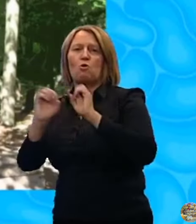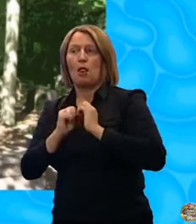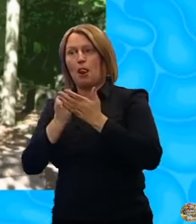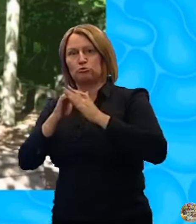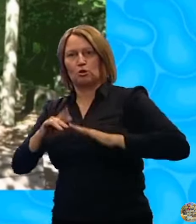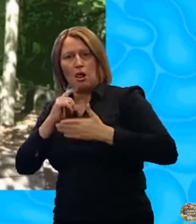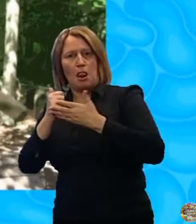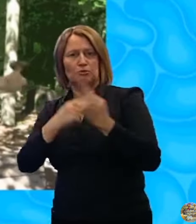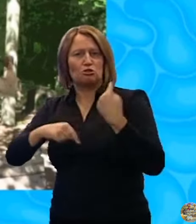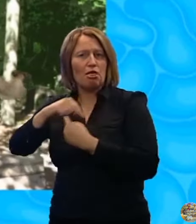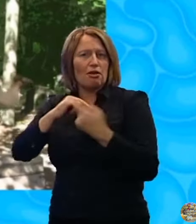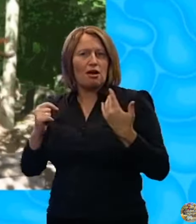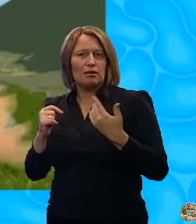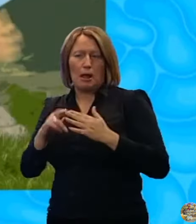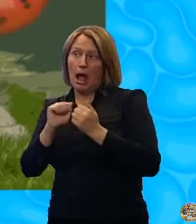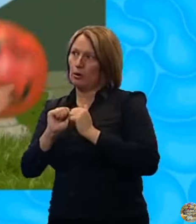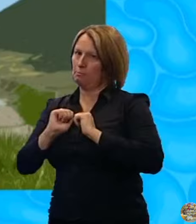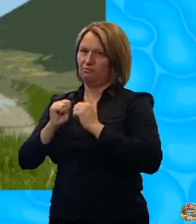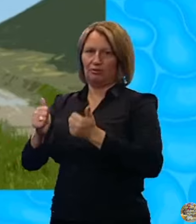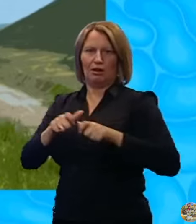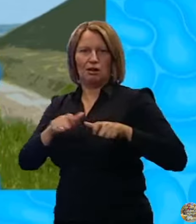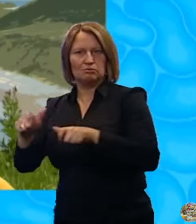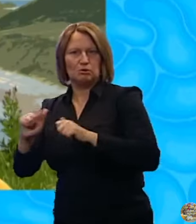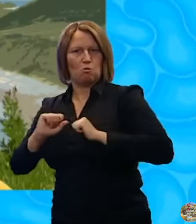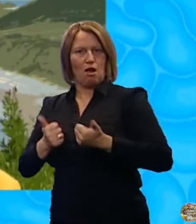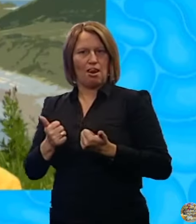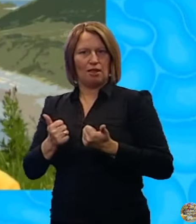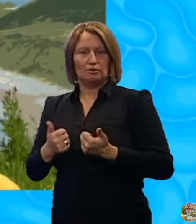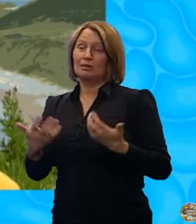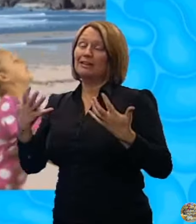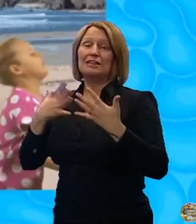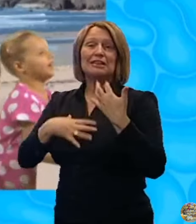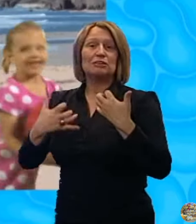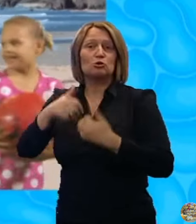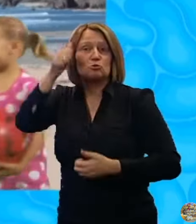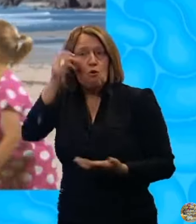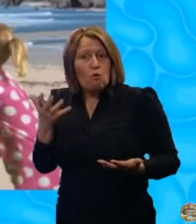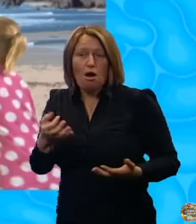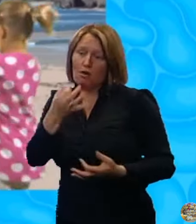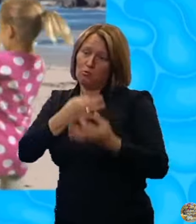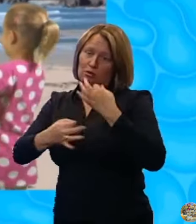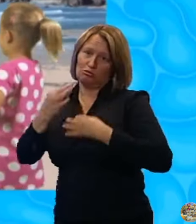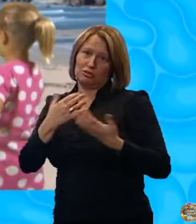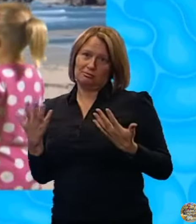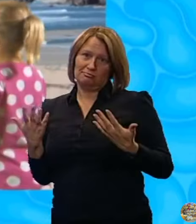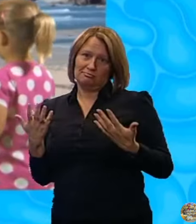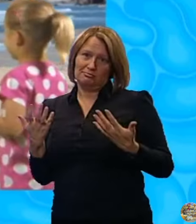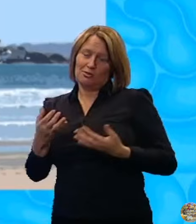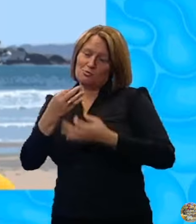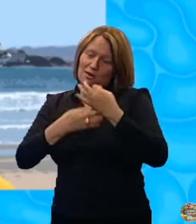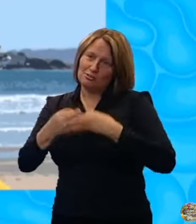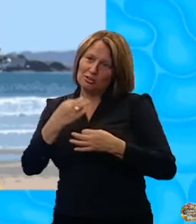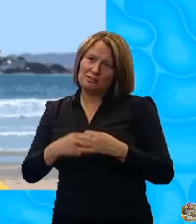show and tell how you can keep fit and well. Ask me what you need to know.